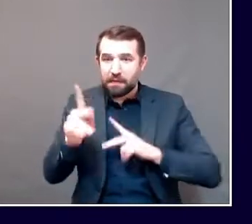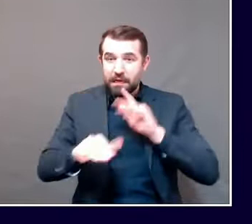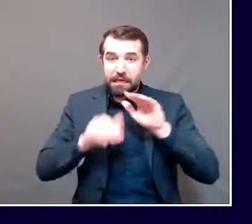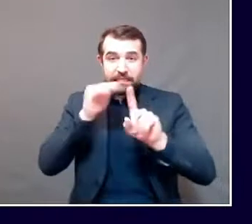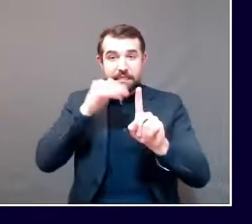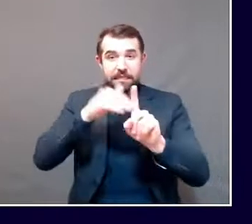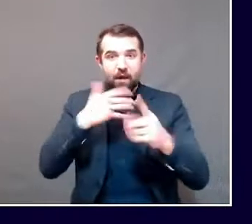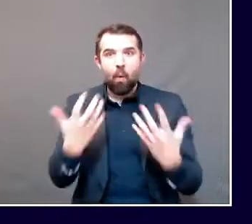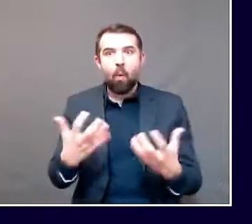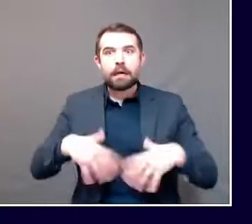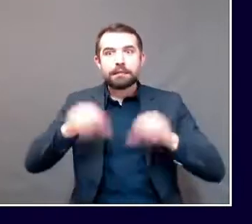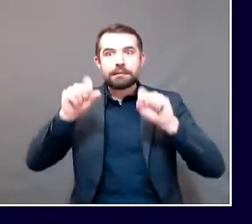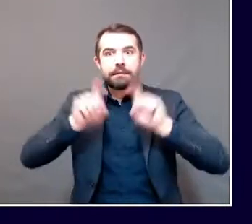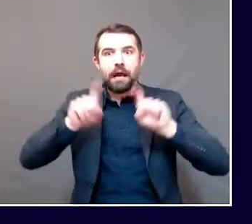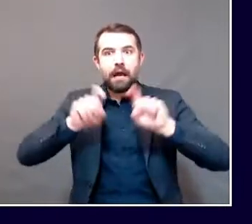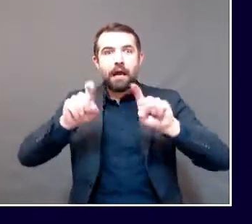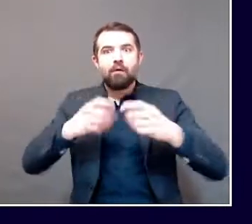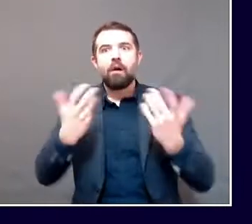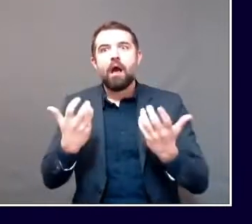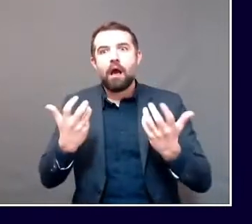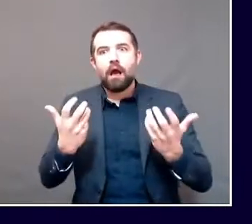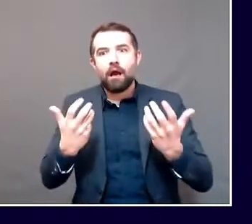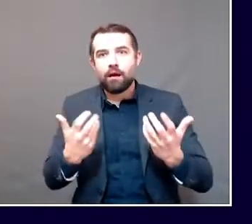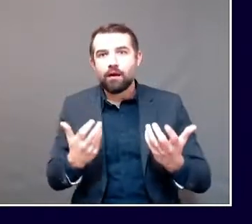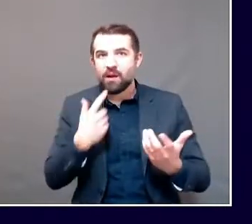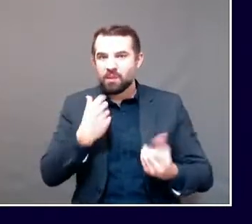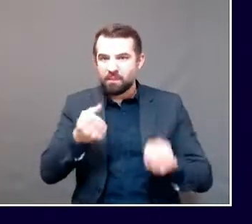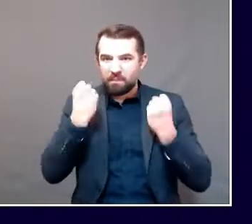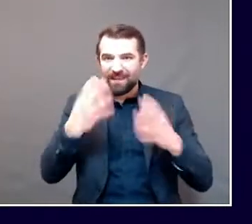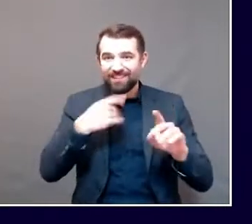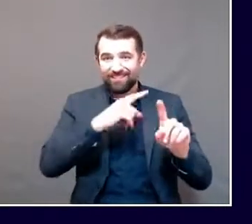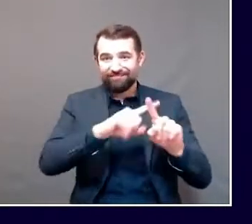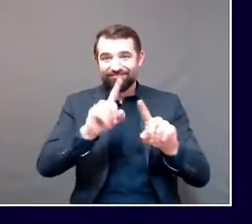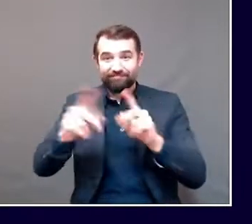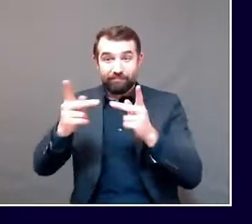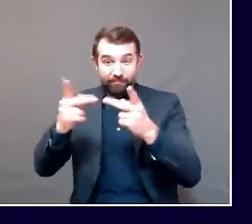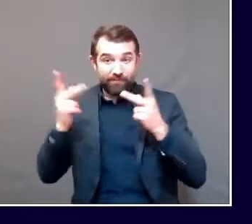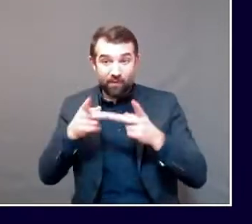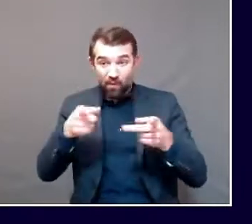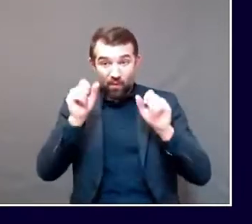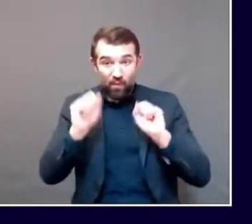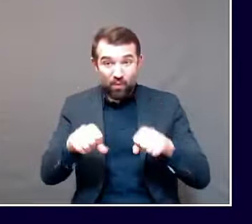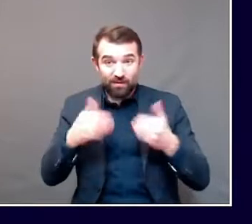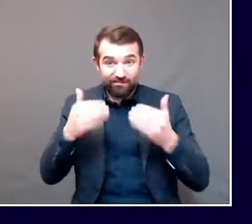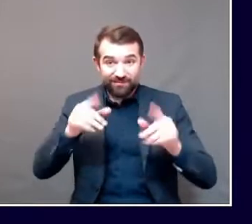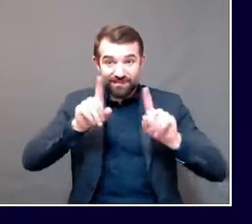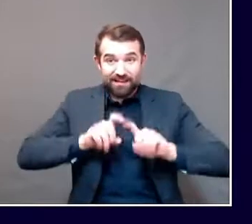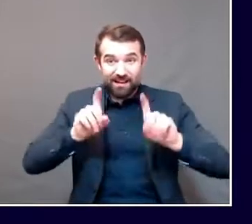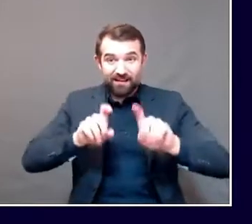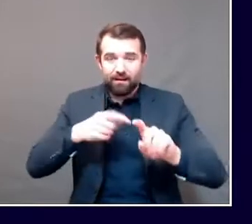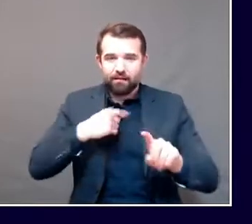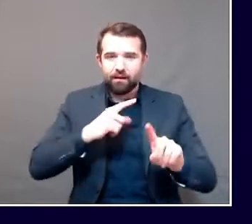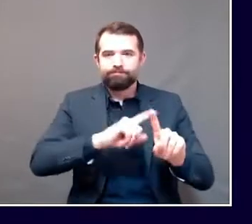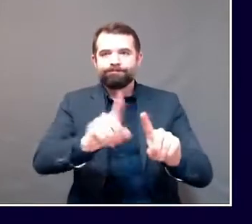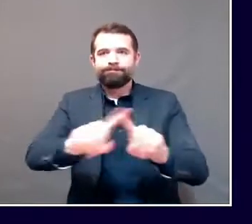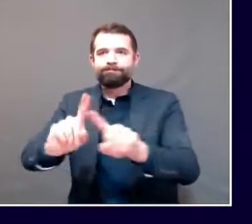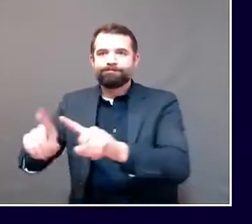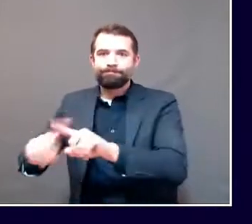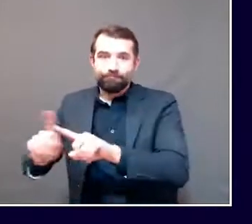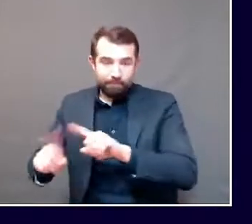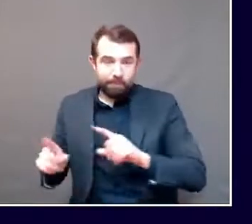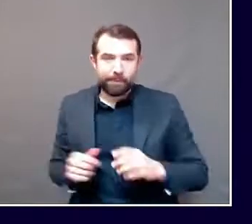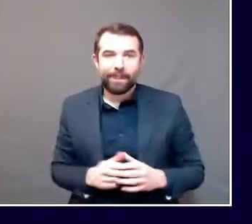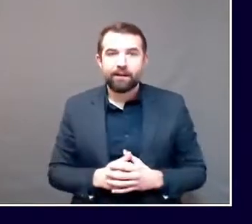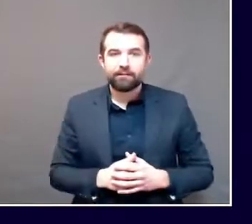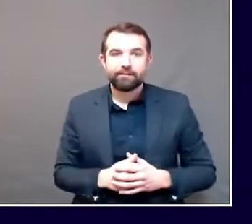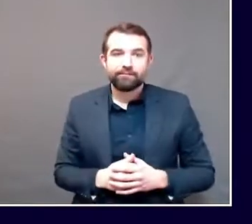that there are many different venues through which people can be tested. So Bob, your question suggests that there is an